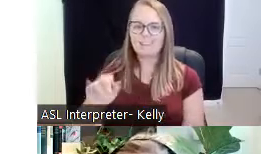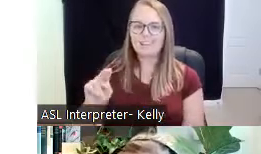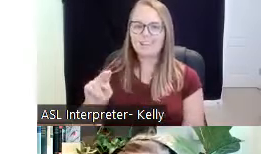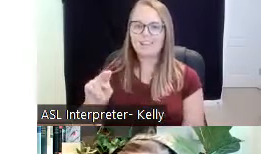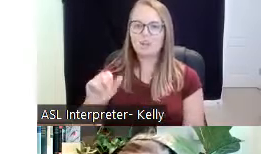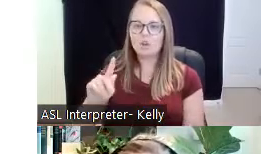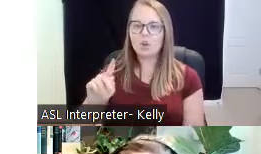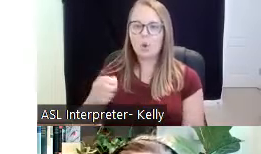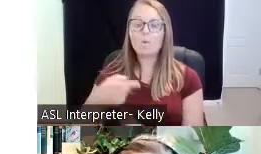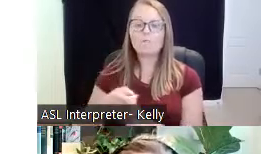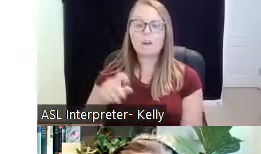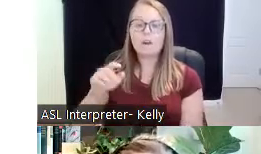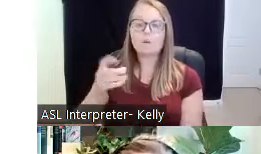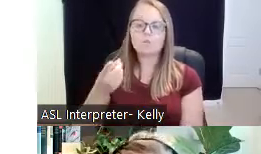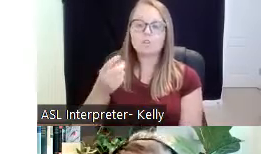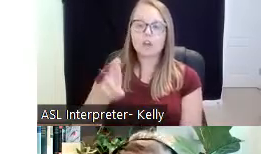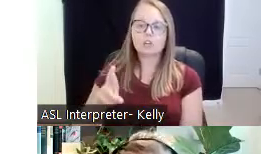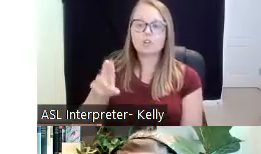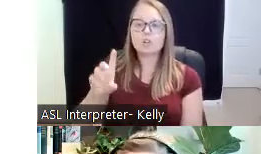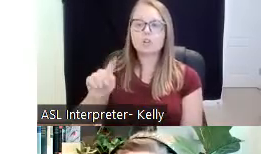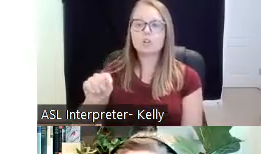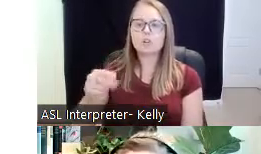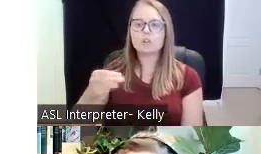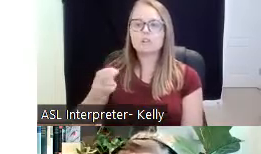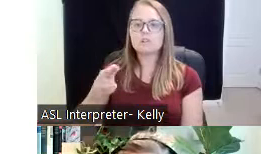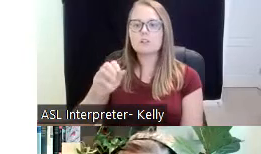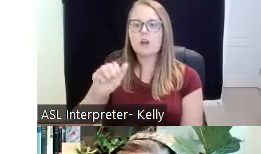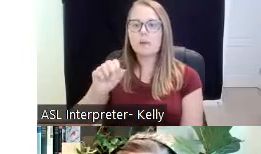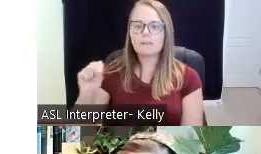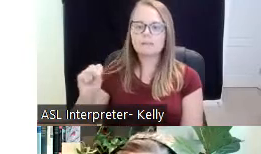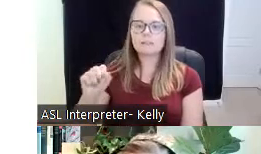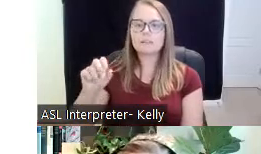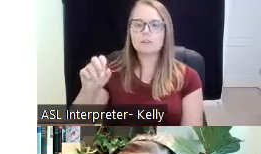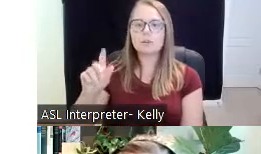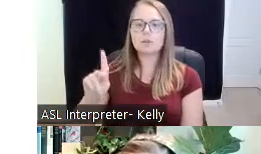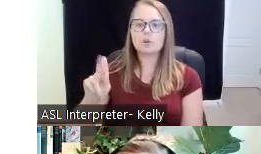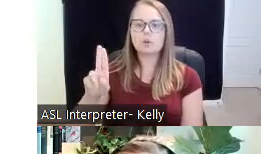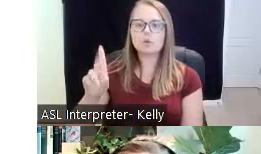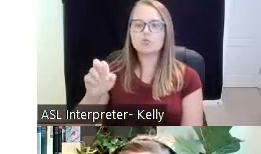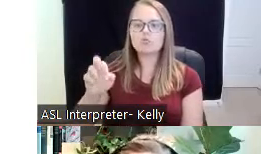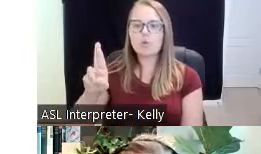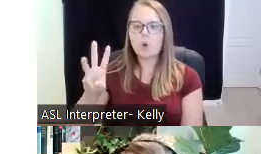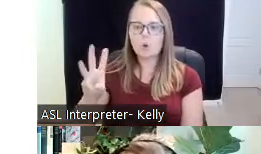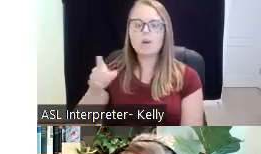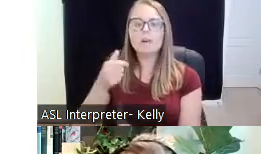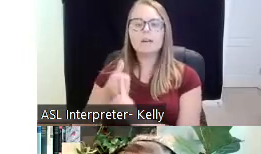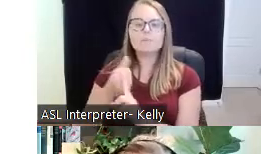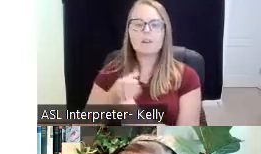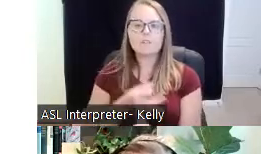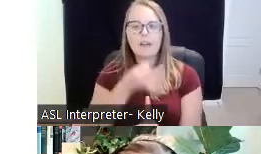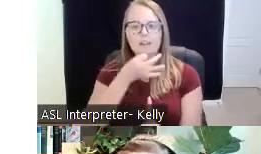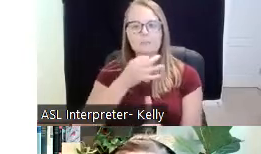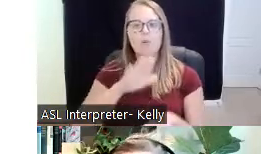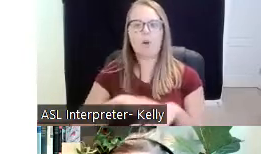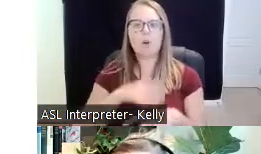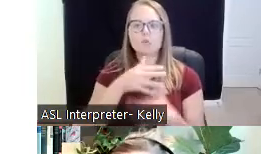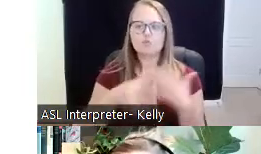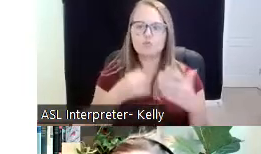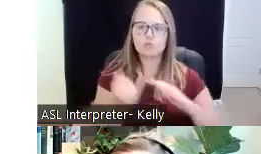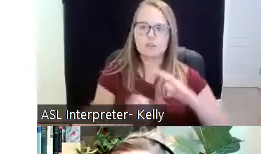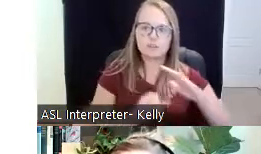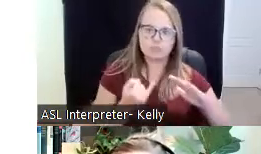Thomas Cujo, a geriatrician and expert on social isolation, who will highlight how social factors, including